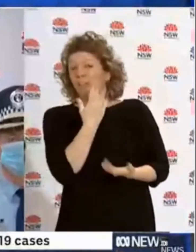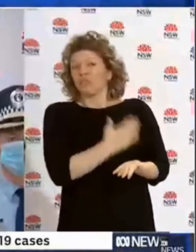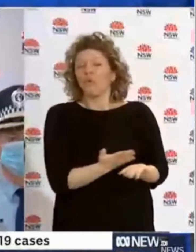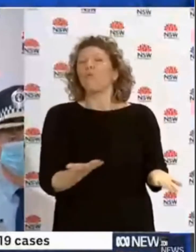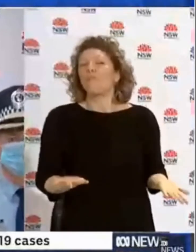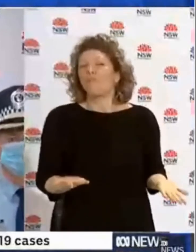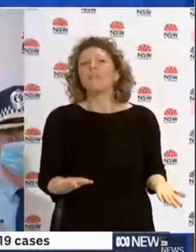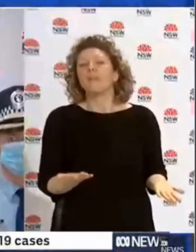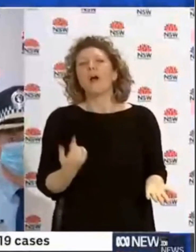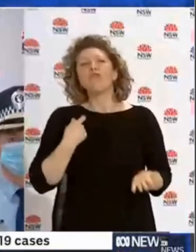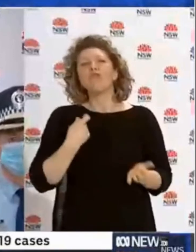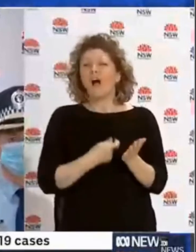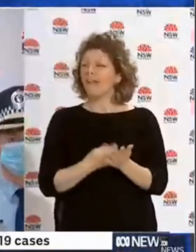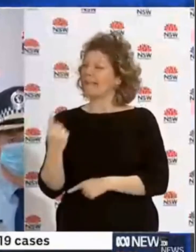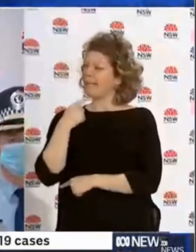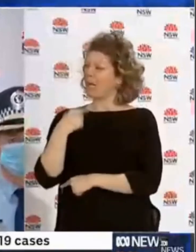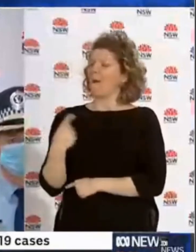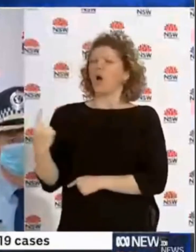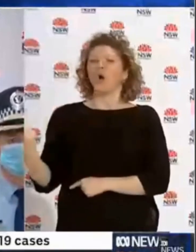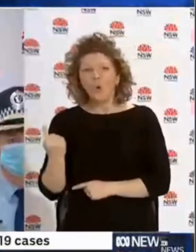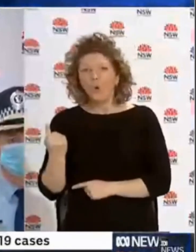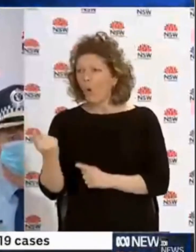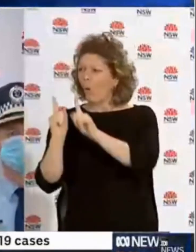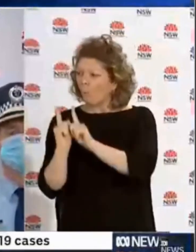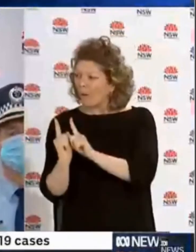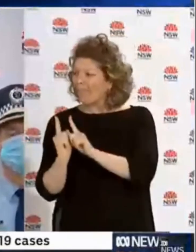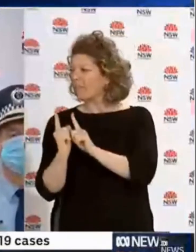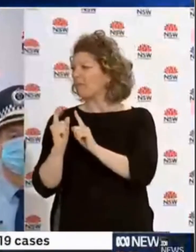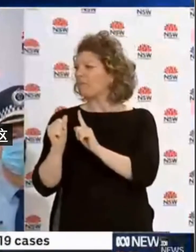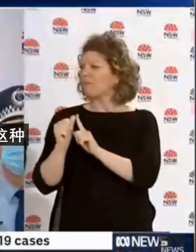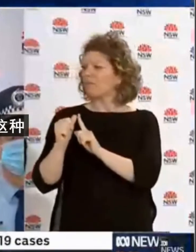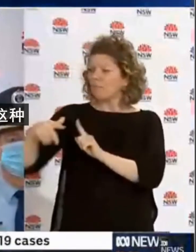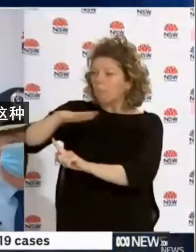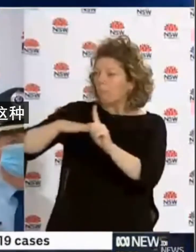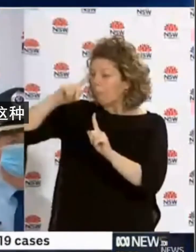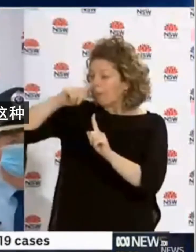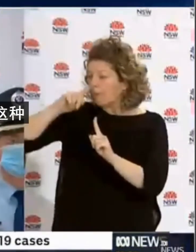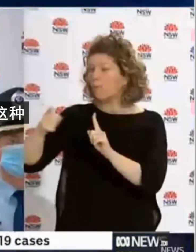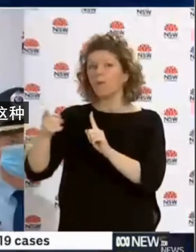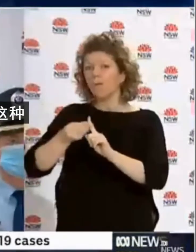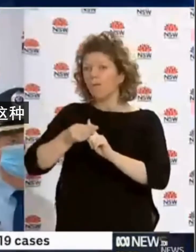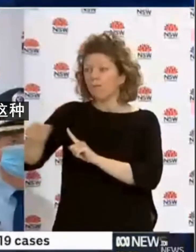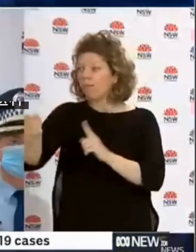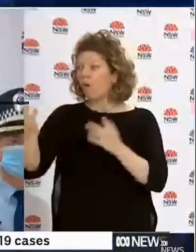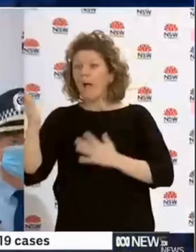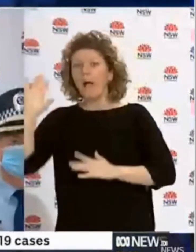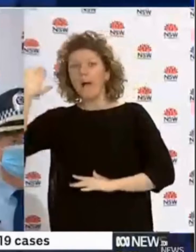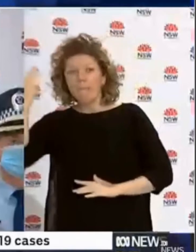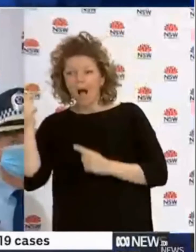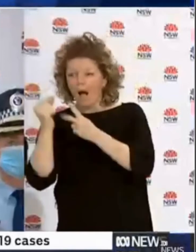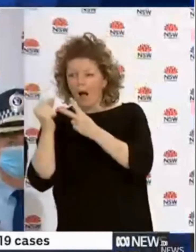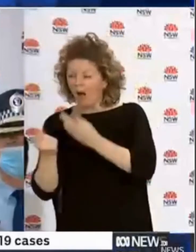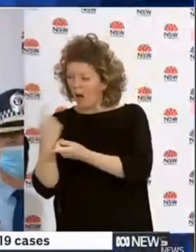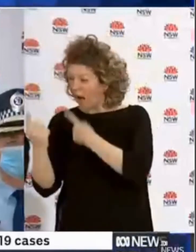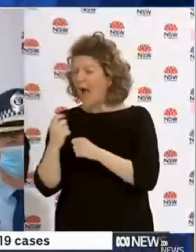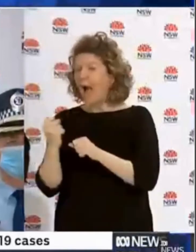point of view, we just need to know who you've been with, where you've been, so we can try and track and trace this virus that is using you as a